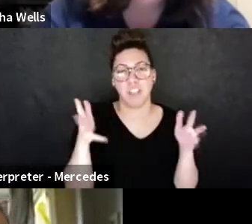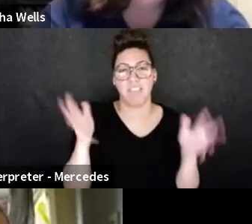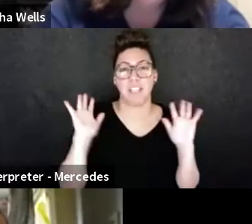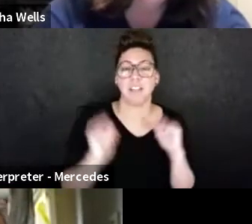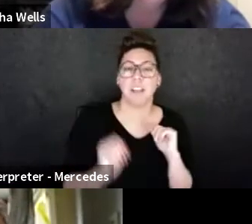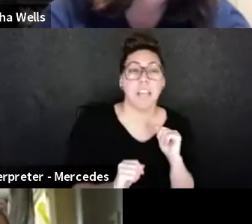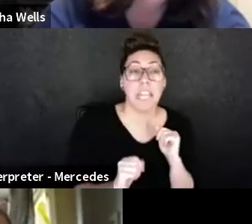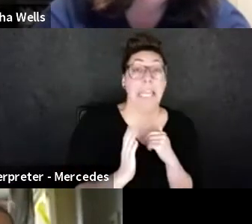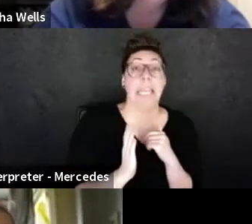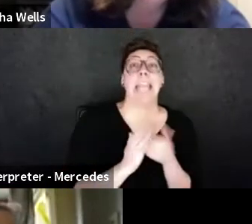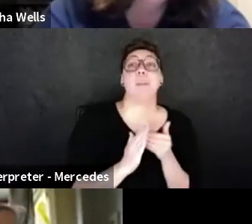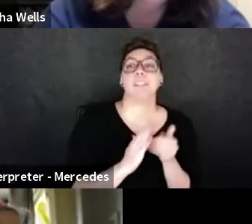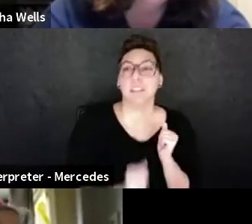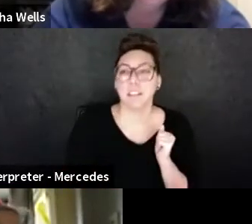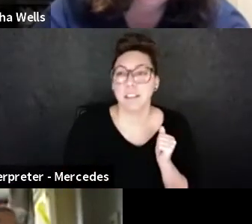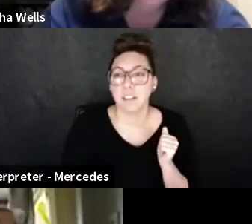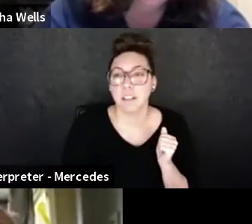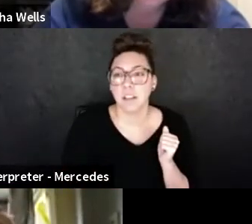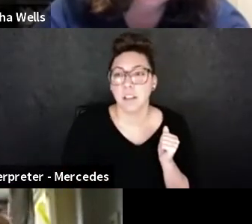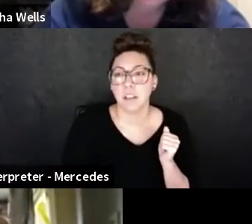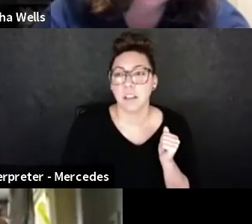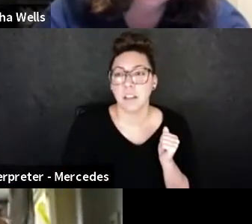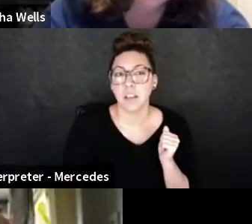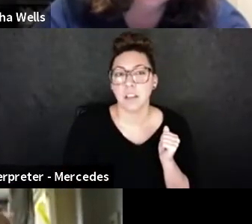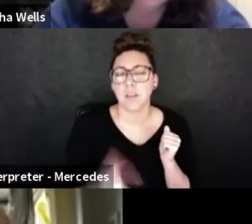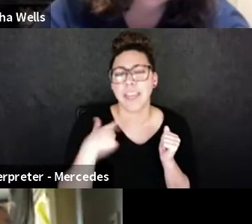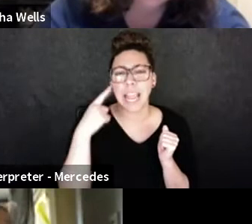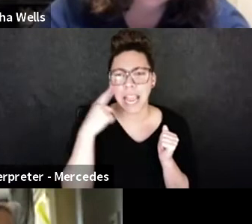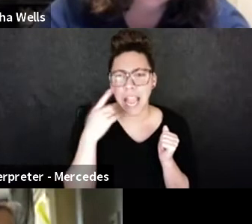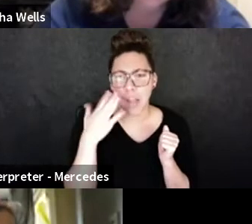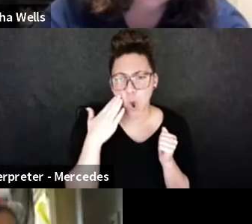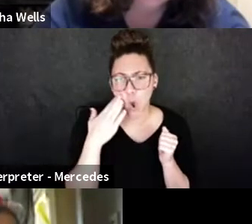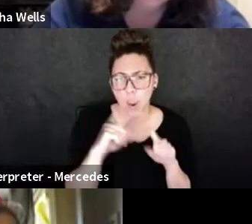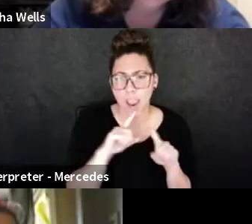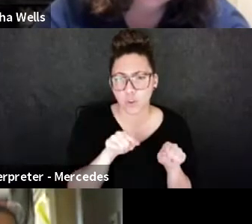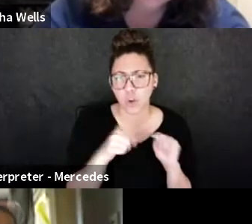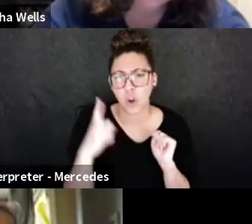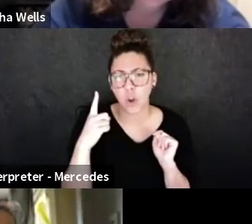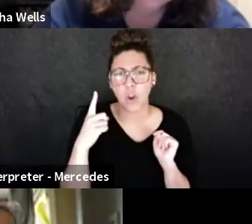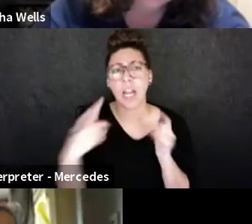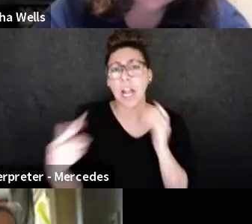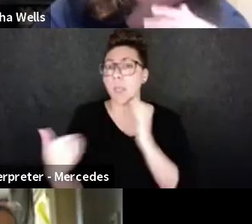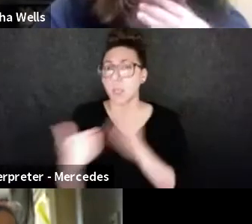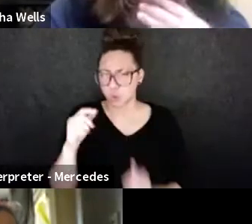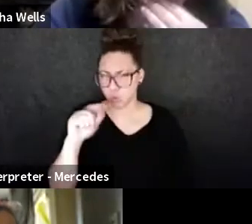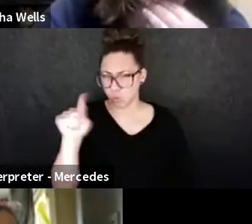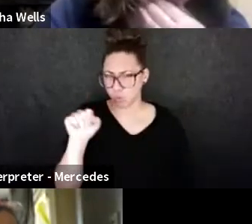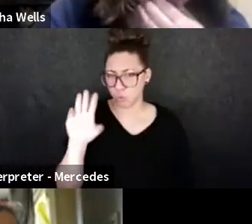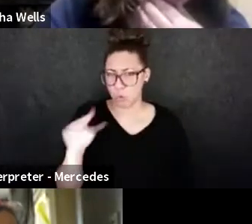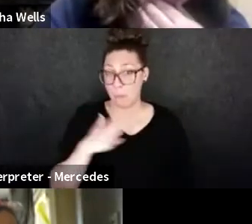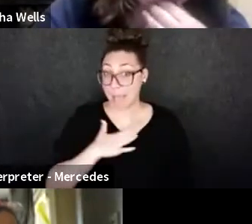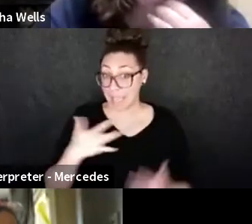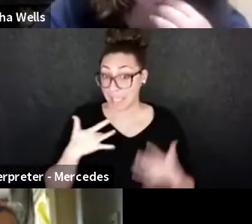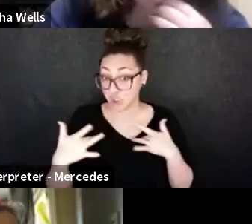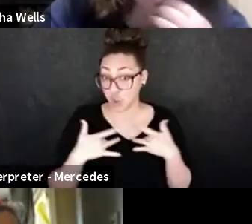I had two questions for you, Sue. The first one, I think I know the answer, but in the new Zoom, my concern was when you do that,